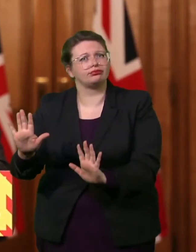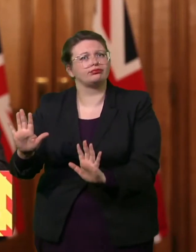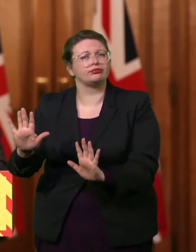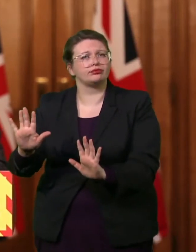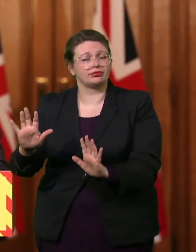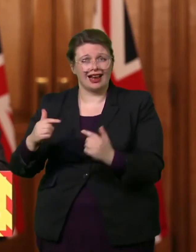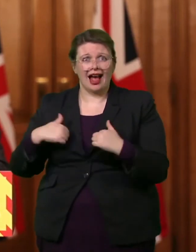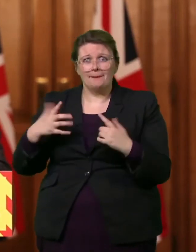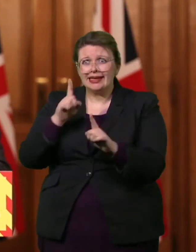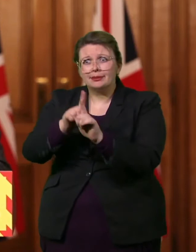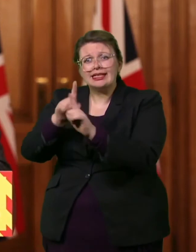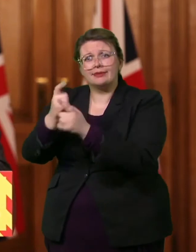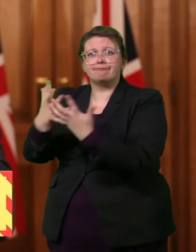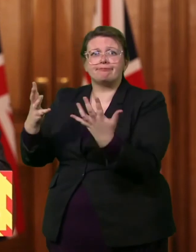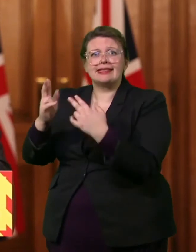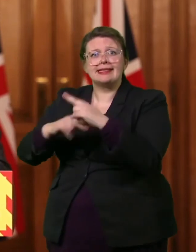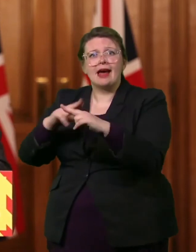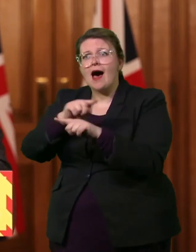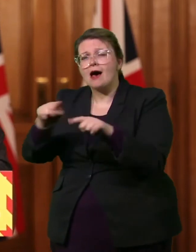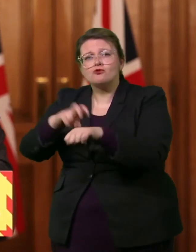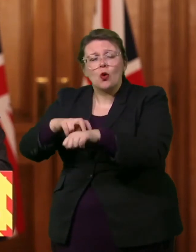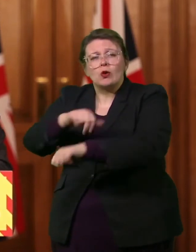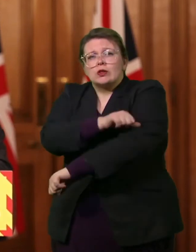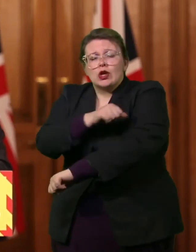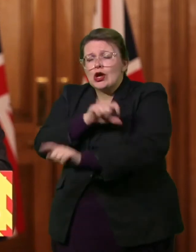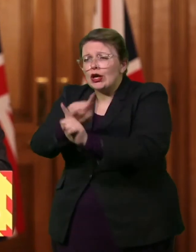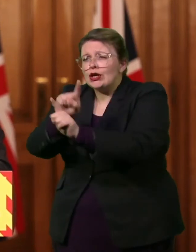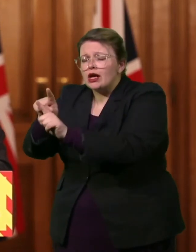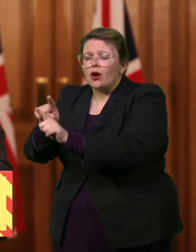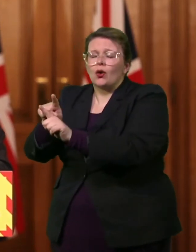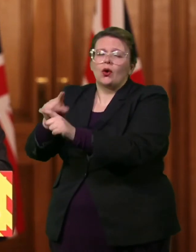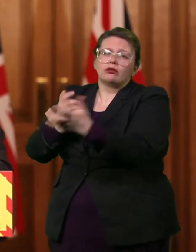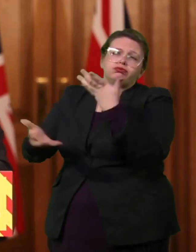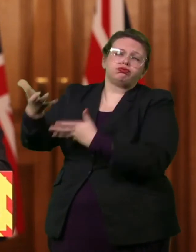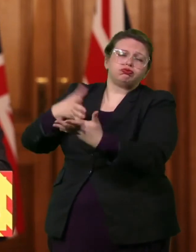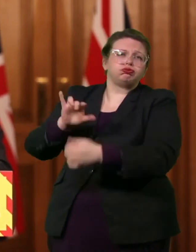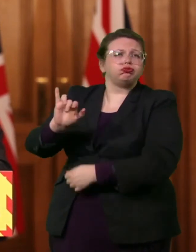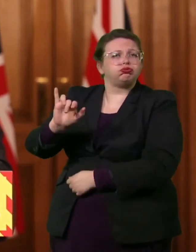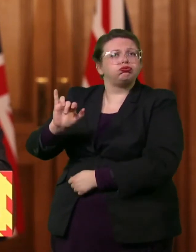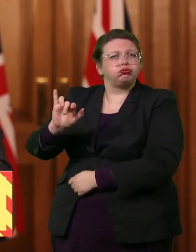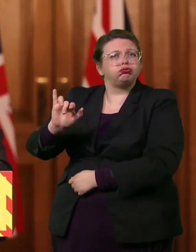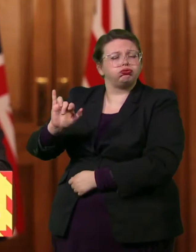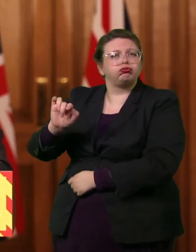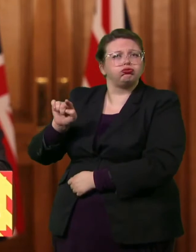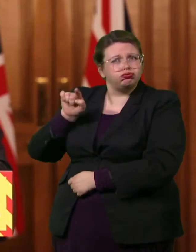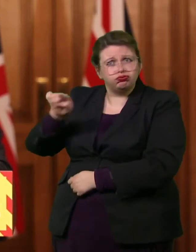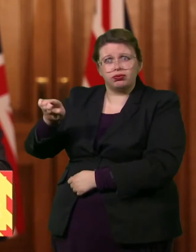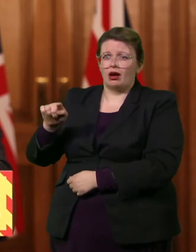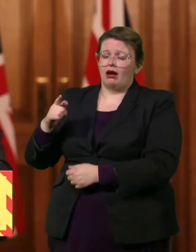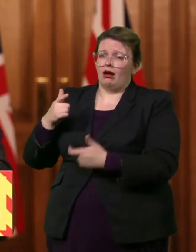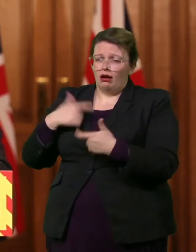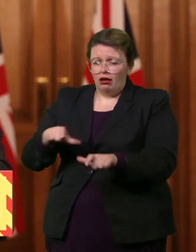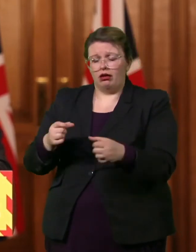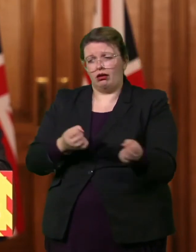it feels like and the pressures that they've been under. Both the constancy of the work, the enormous amount of work that's had to be